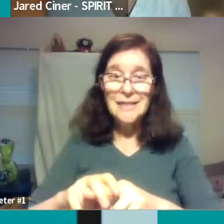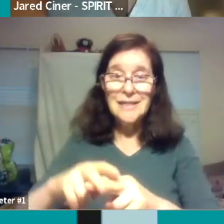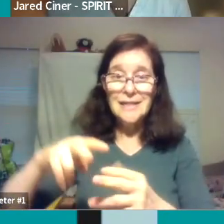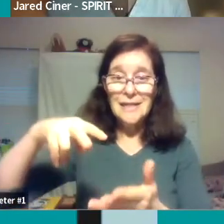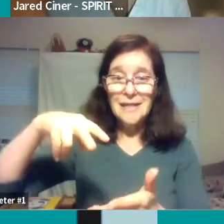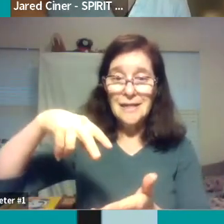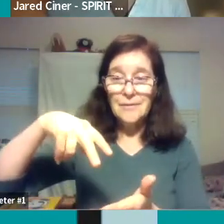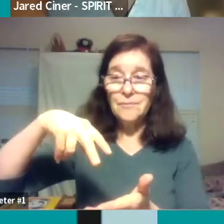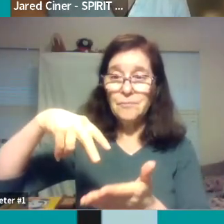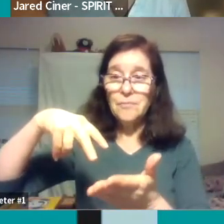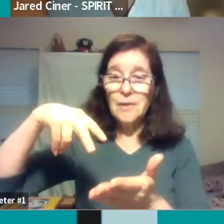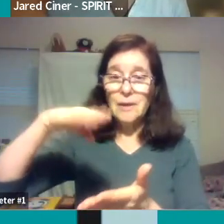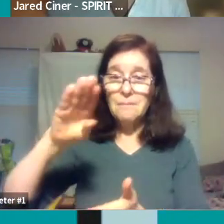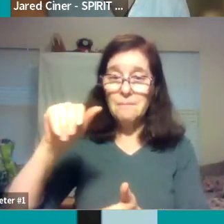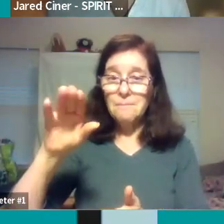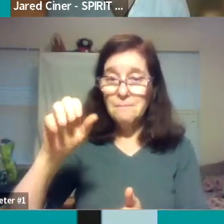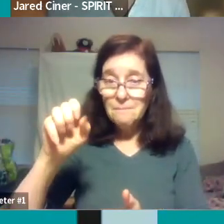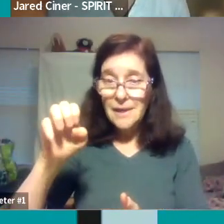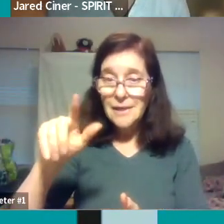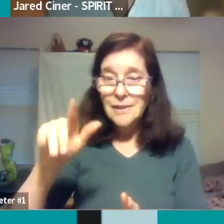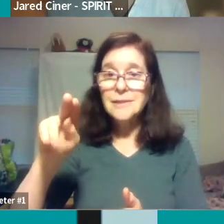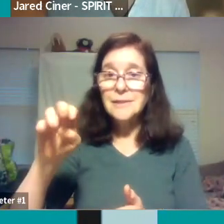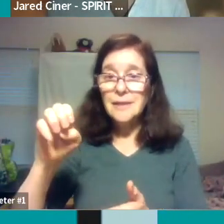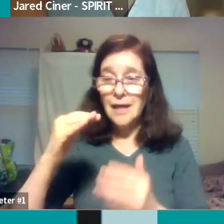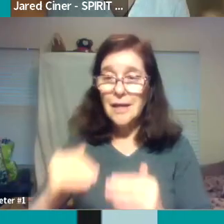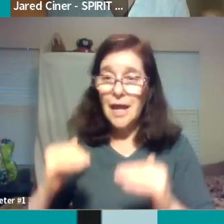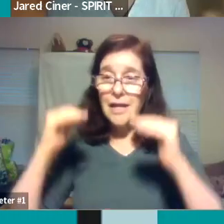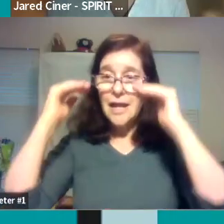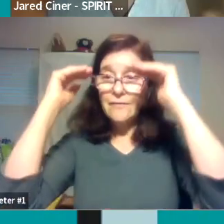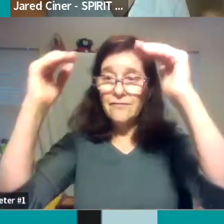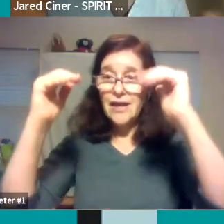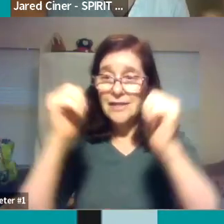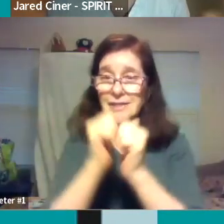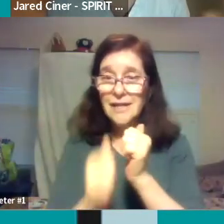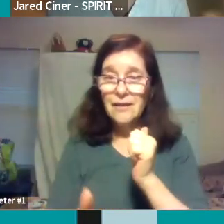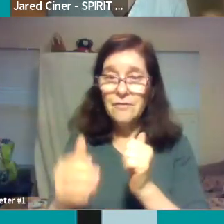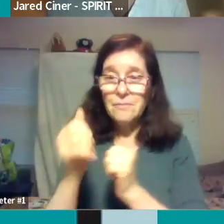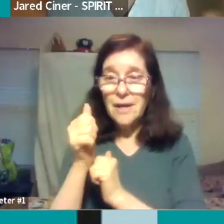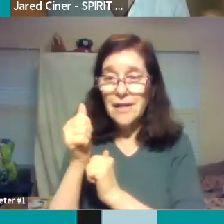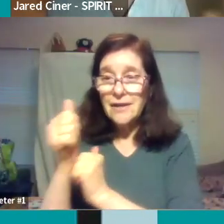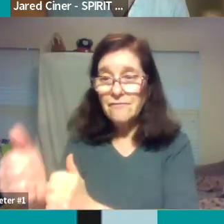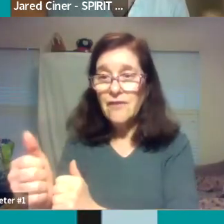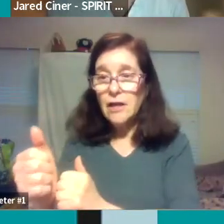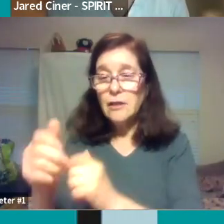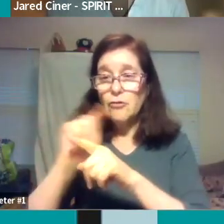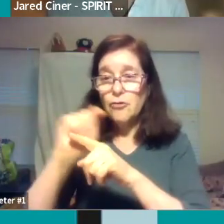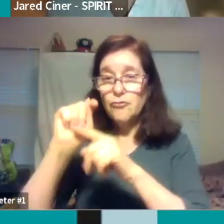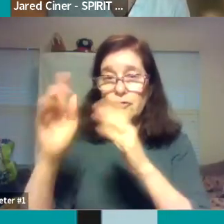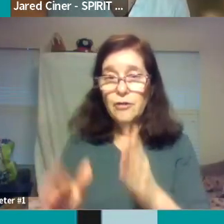and an advanced version. So everybody can work out from home and follow the trainer that is at the right level for you.